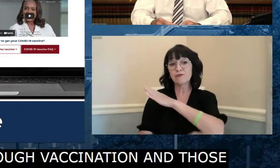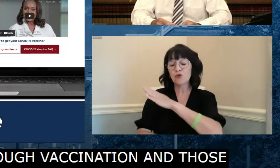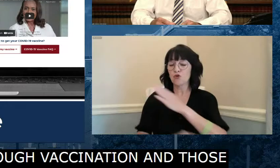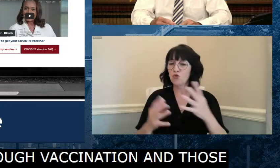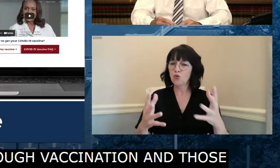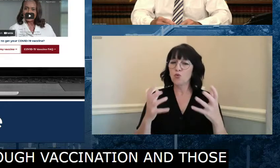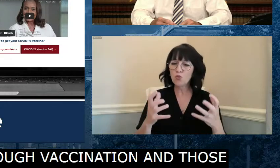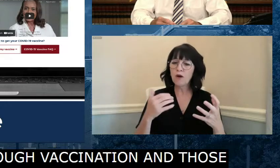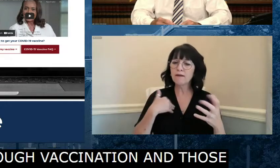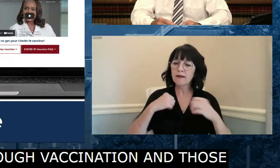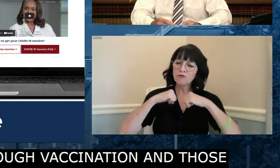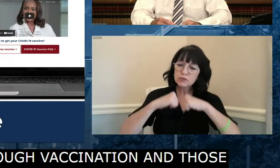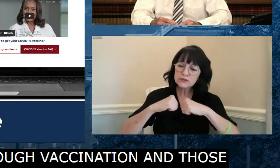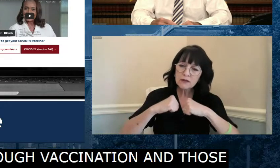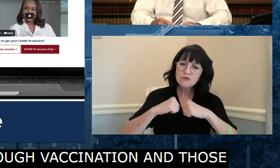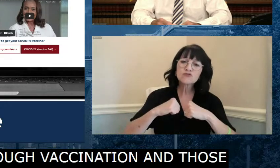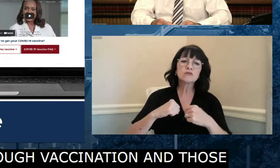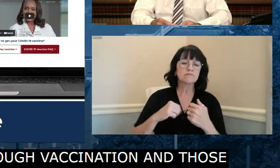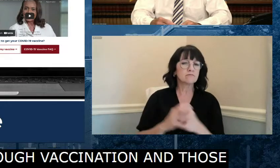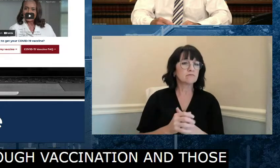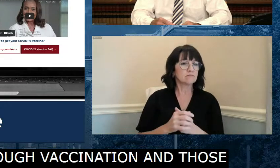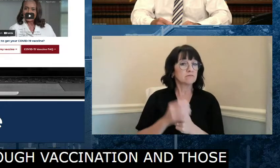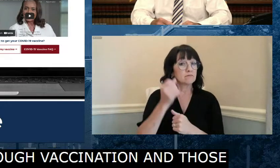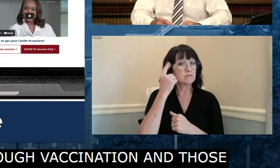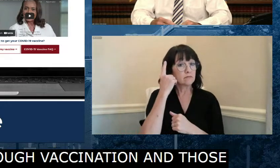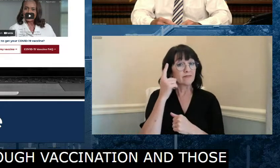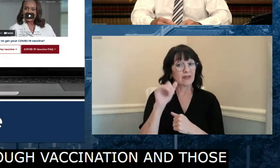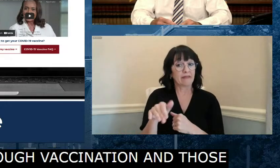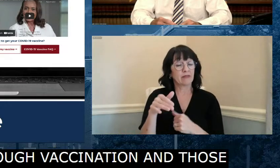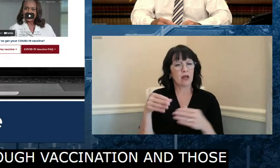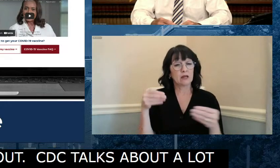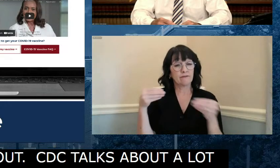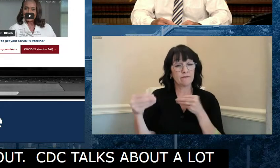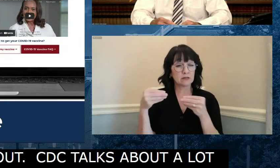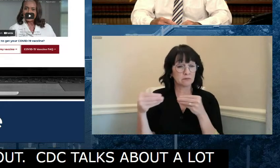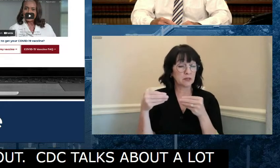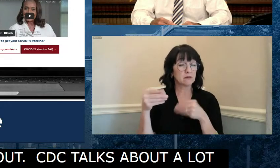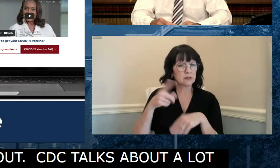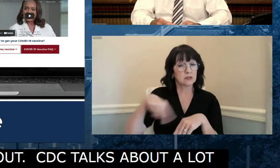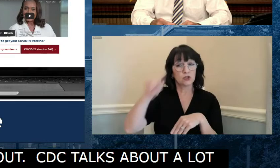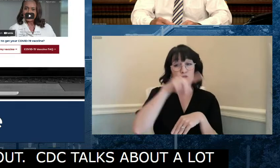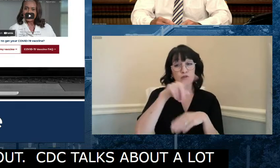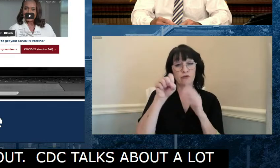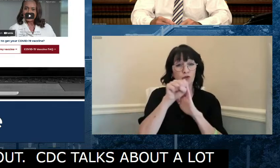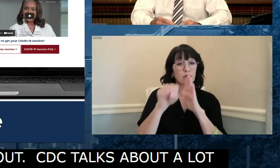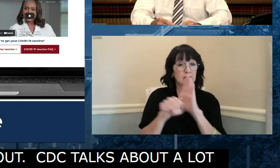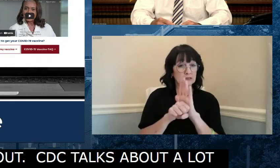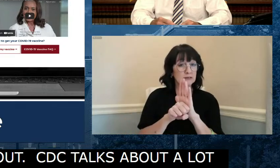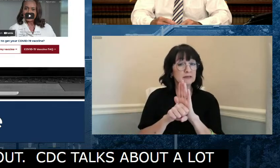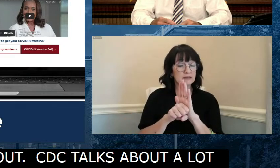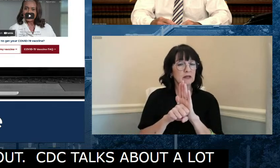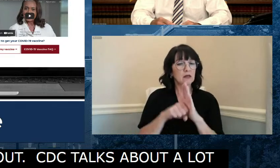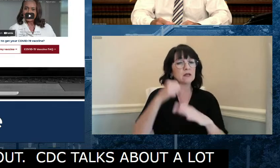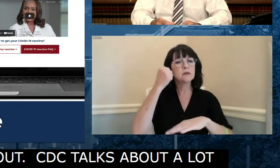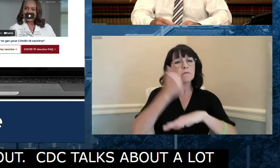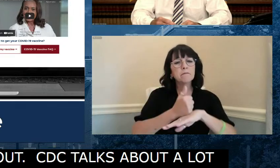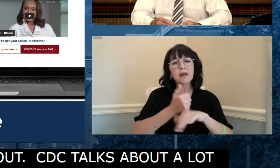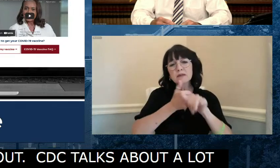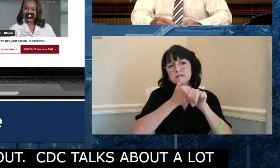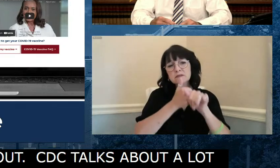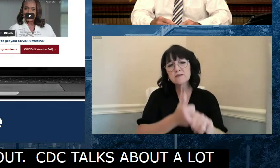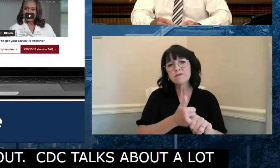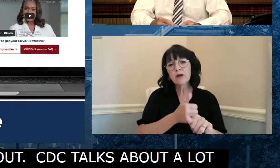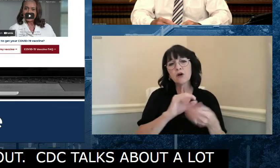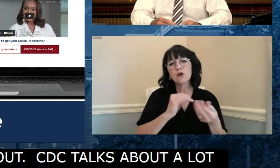mentioned, about a lot of flexibility for states based on the percentage of their populations that are